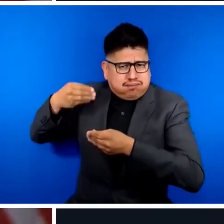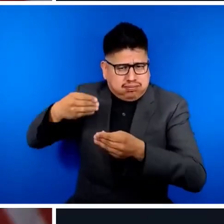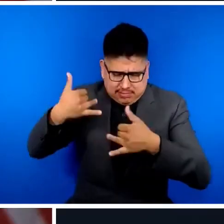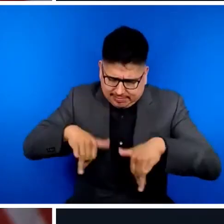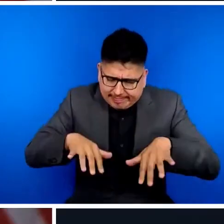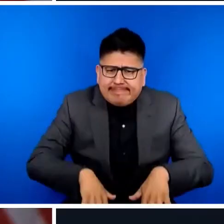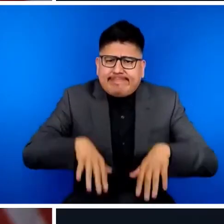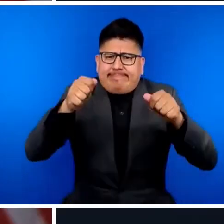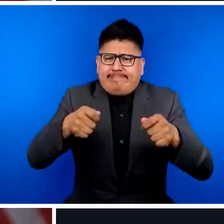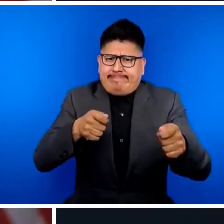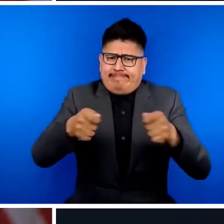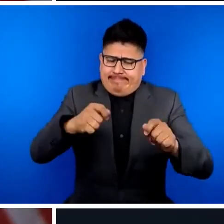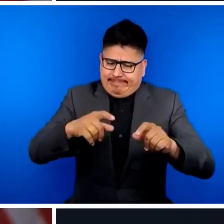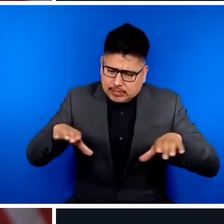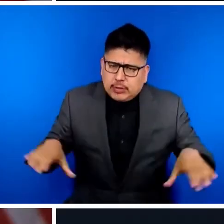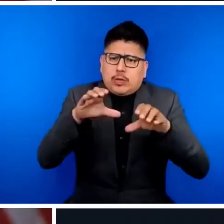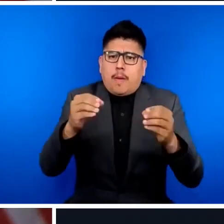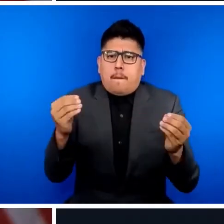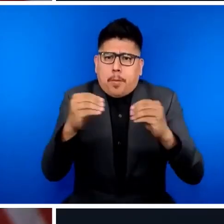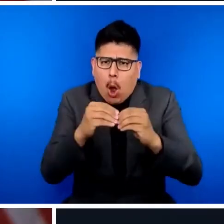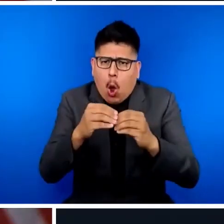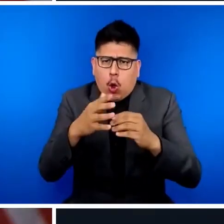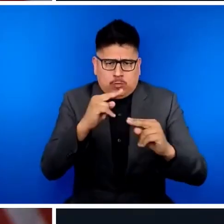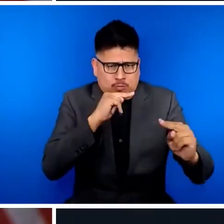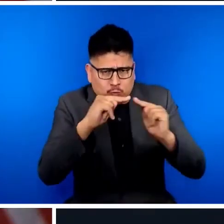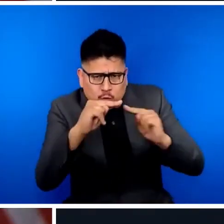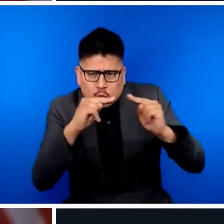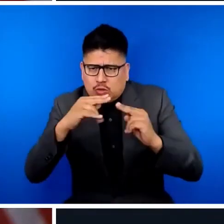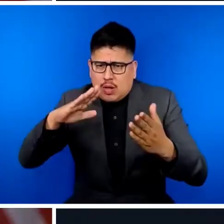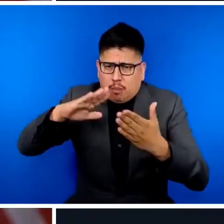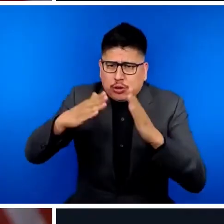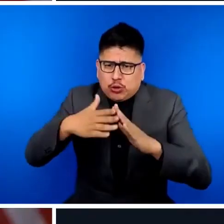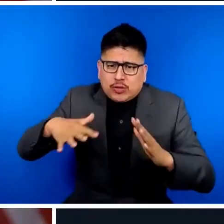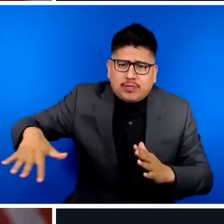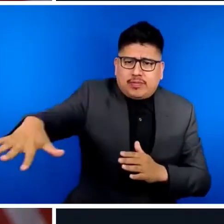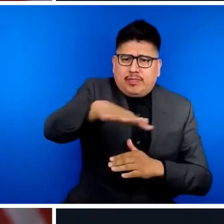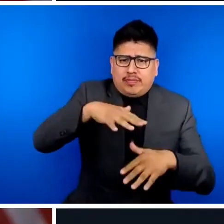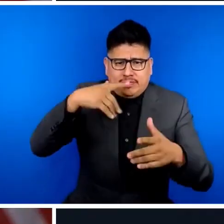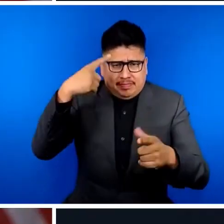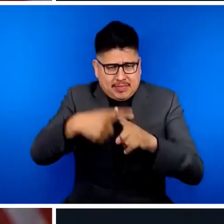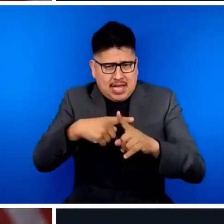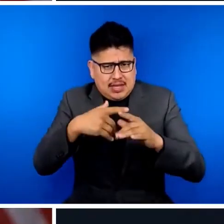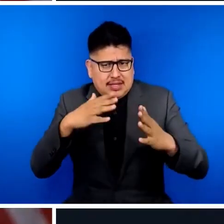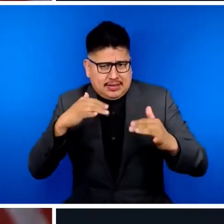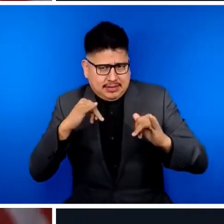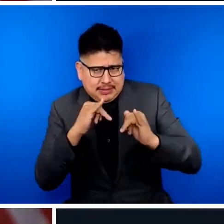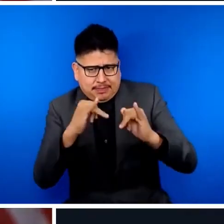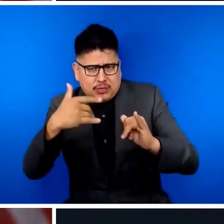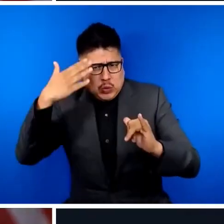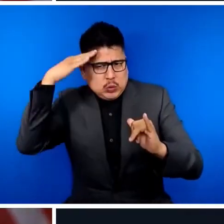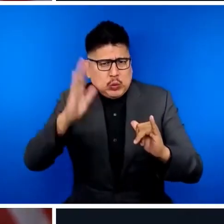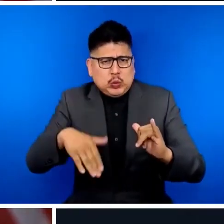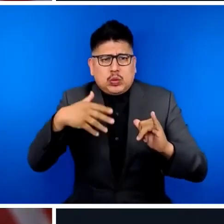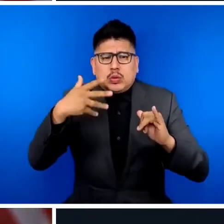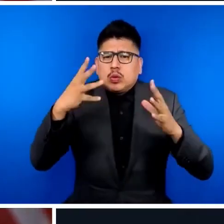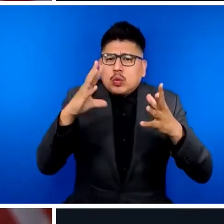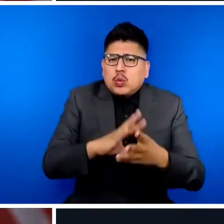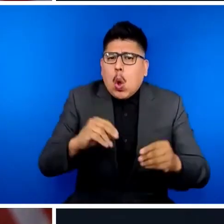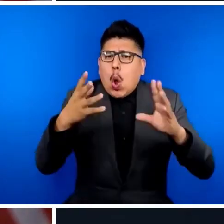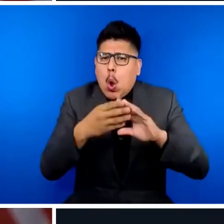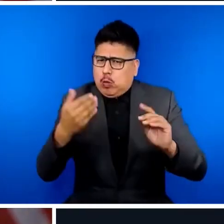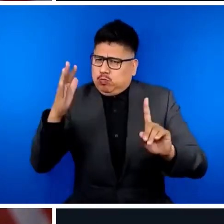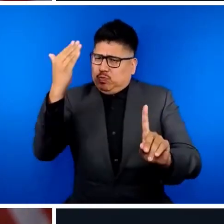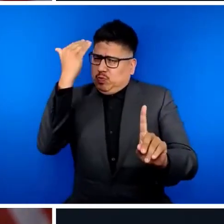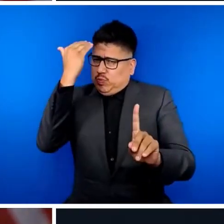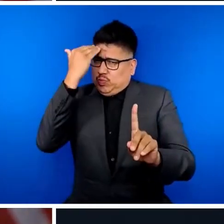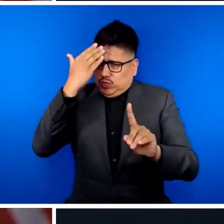their neighbors and communities. I know this story well. I first ran for office in 2018 alongside dozens